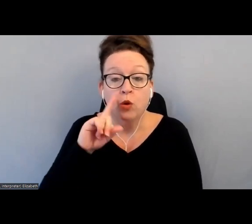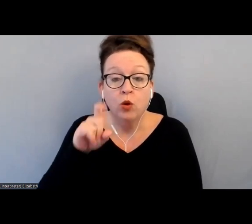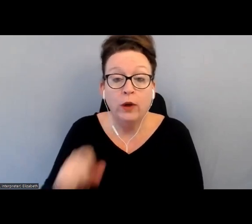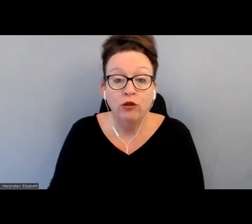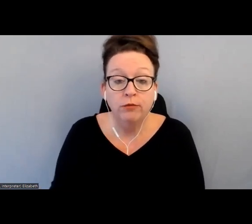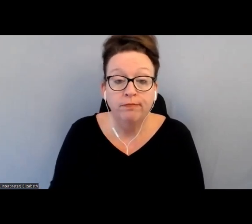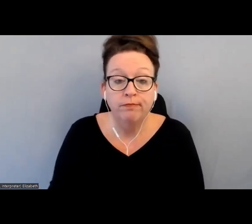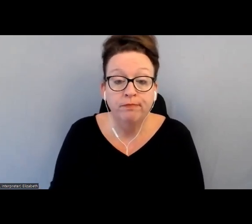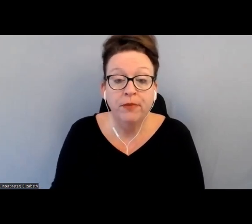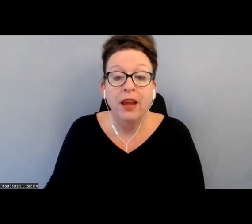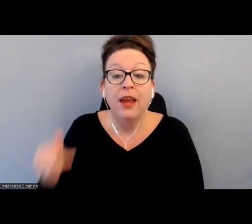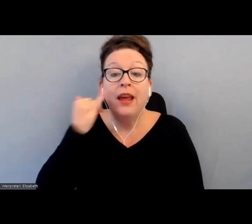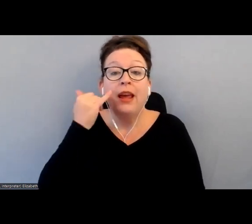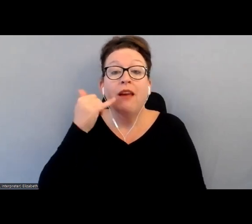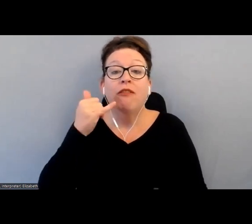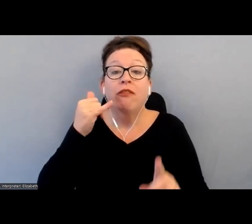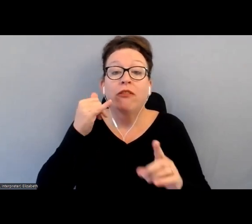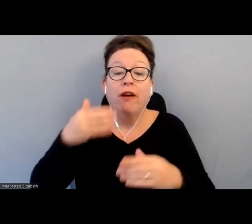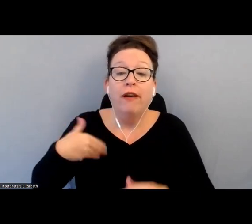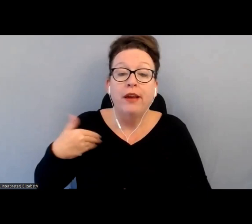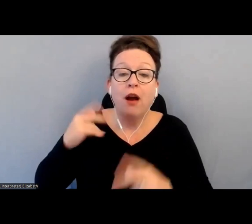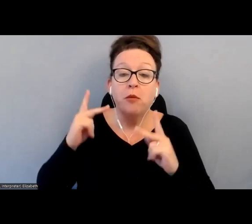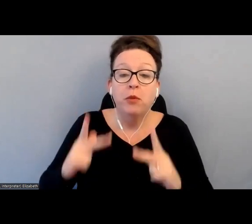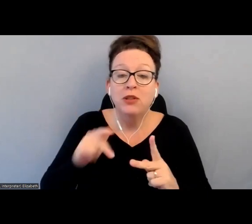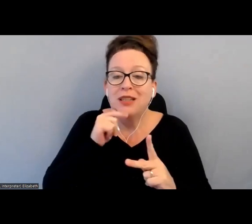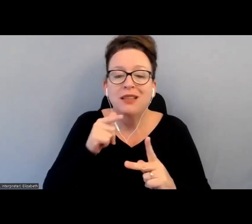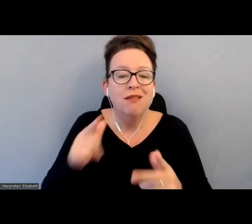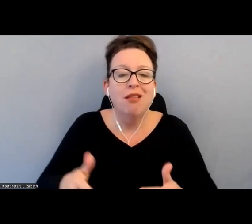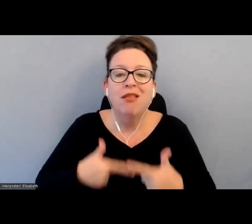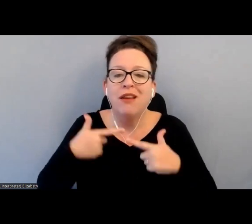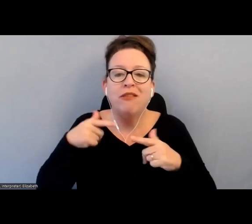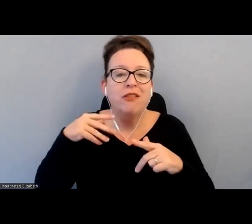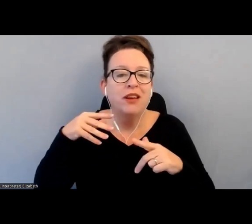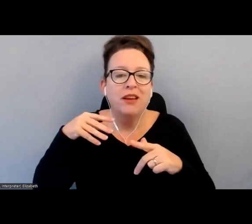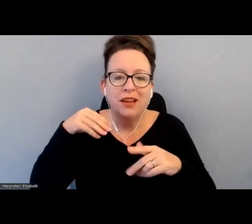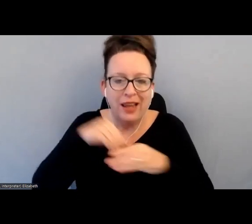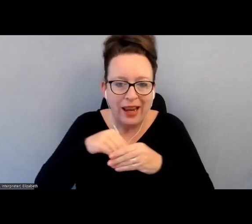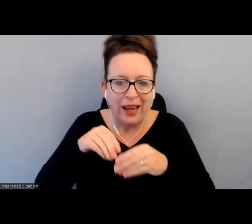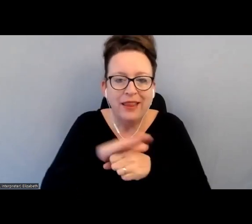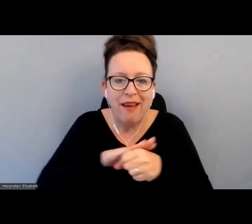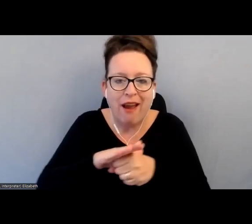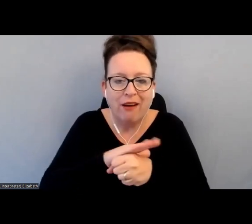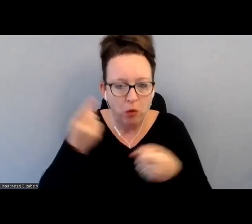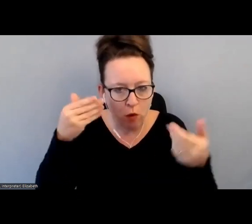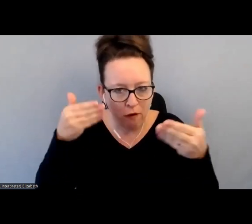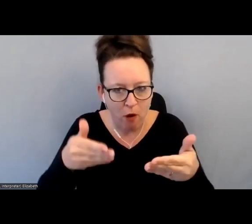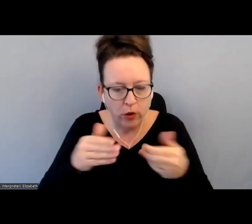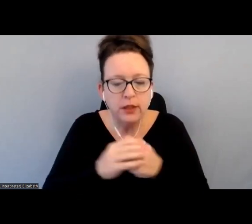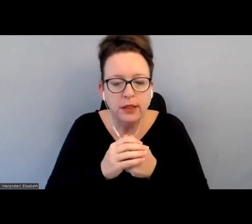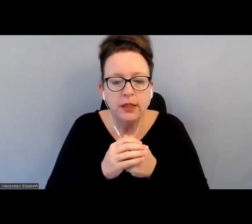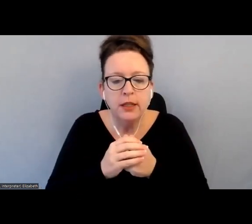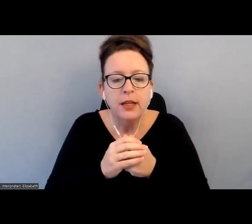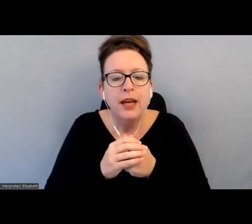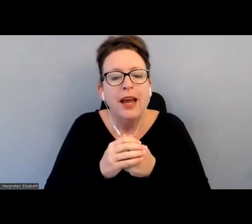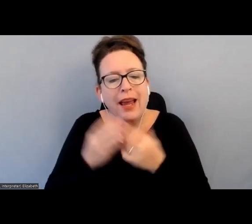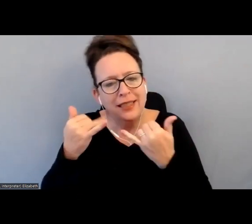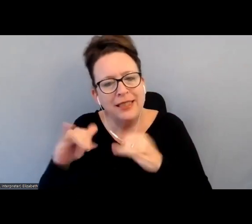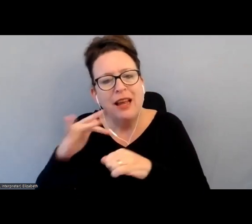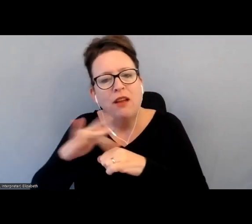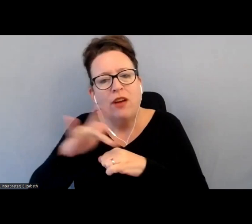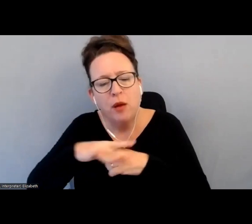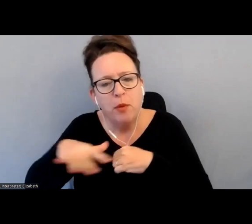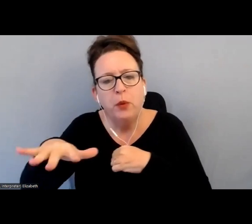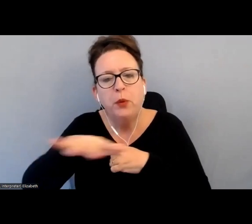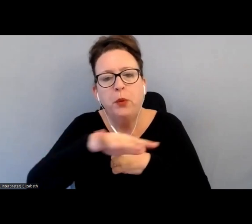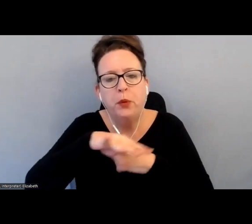the catchment area, vocational rehabilitation is still fully available across the Commonwealth.